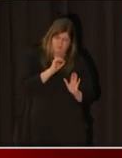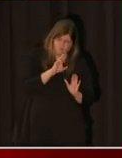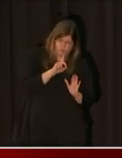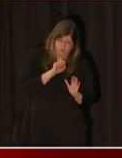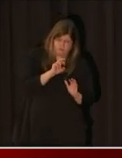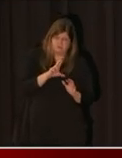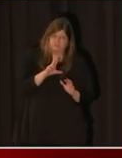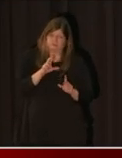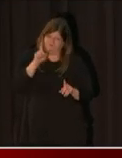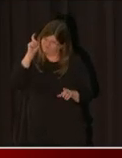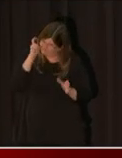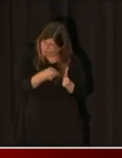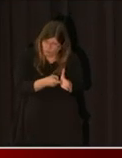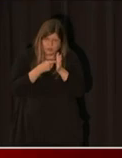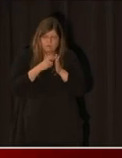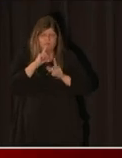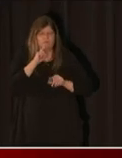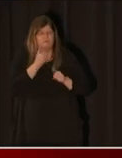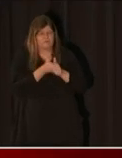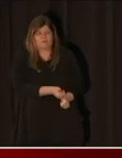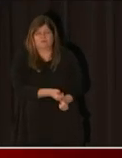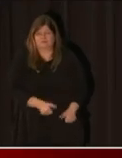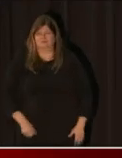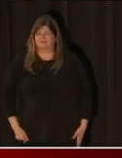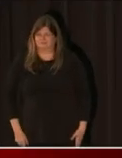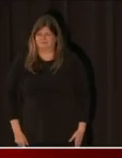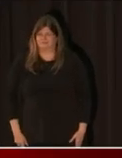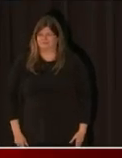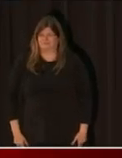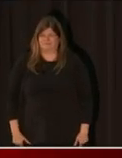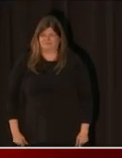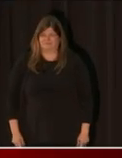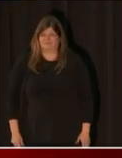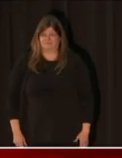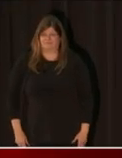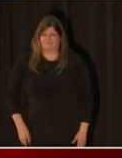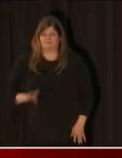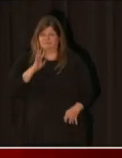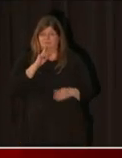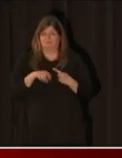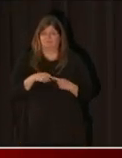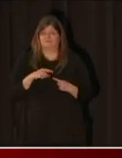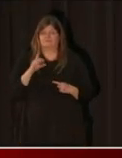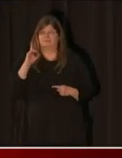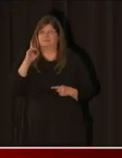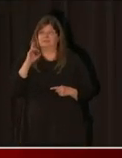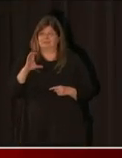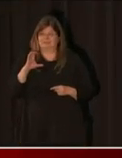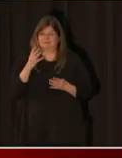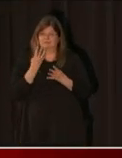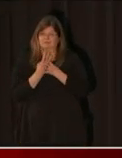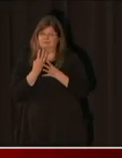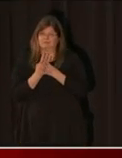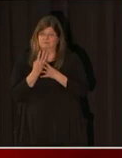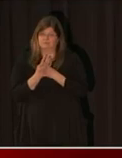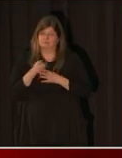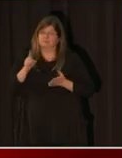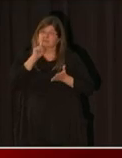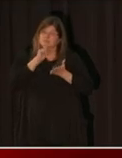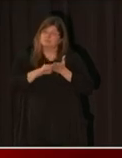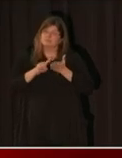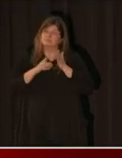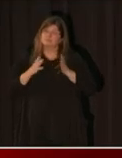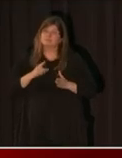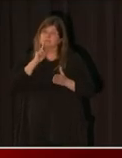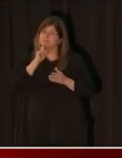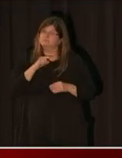Yes? For again, for the DC jail, another issue that the inspectors mentioned was lack of cleaning supplies and